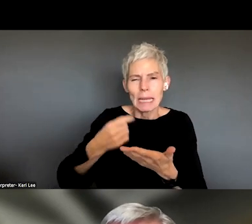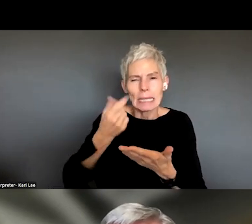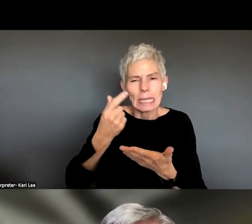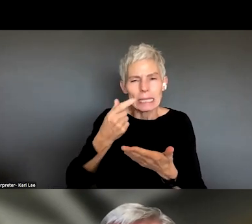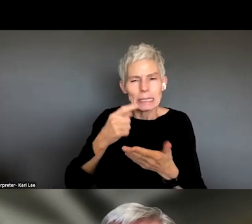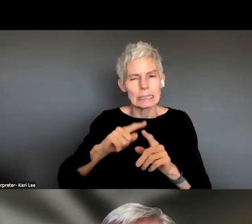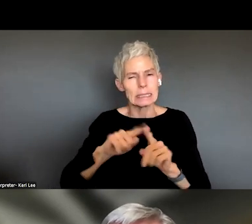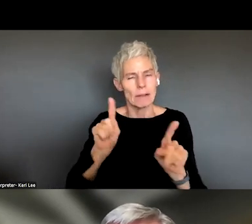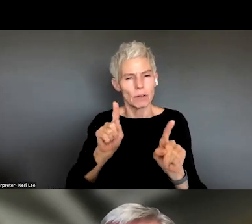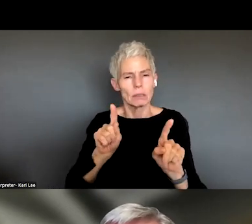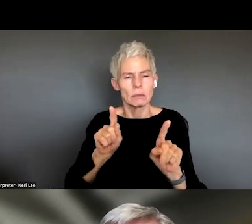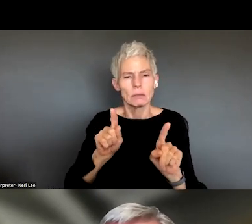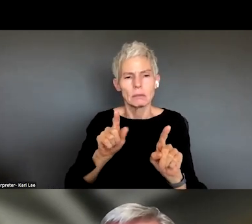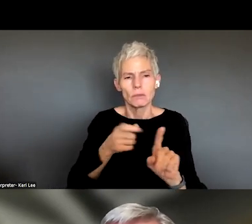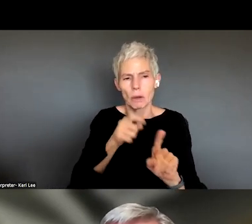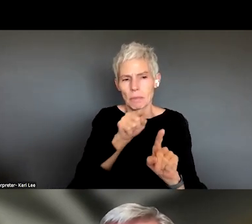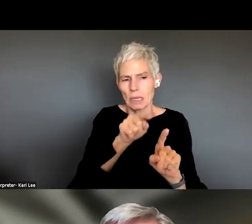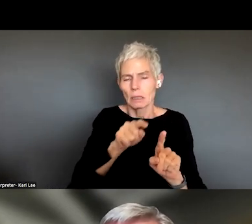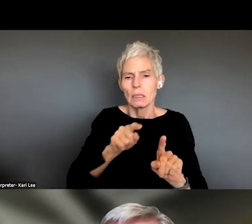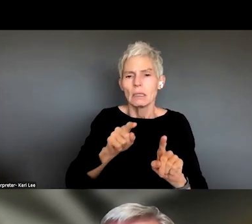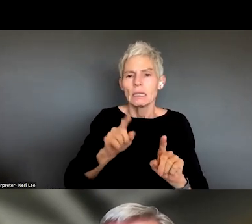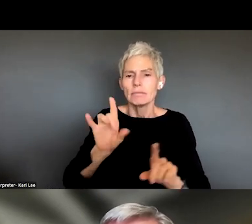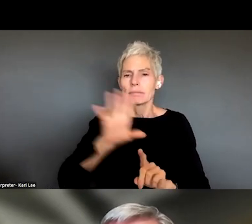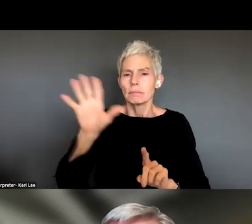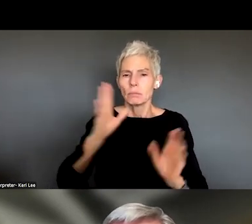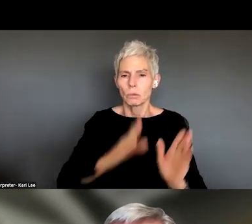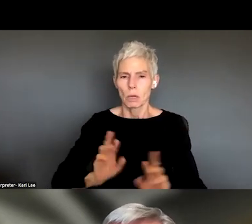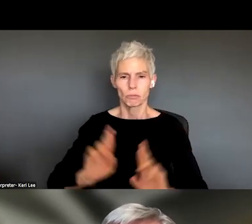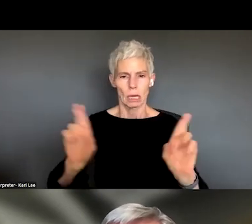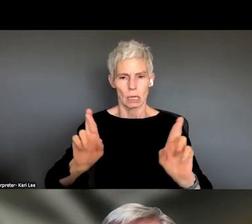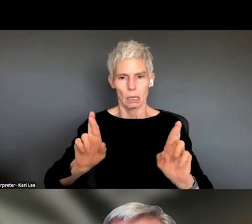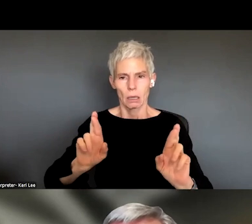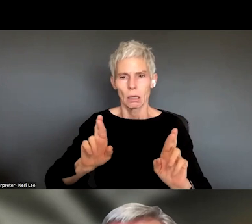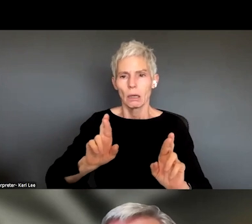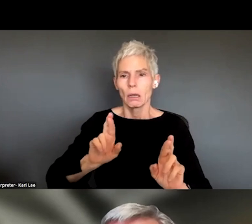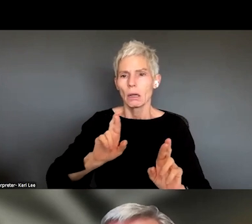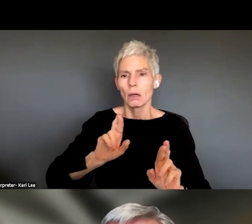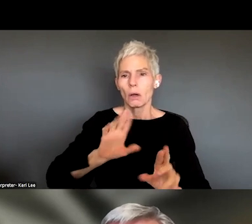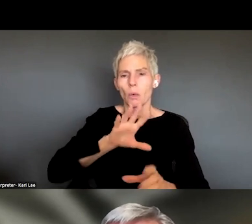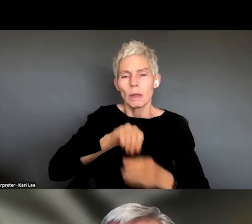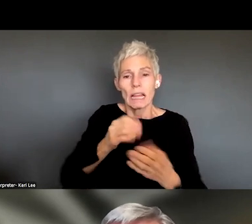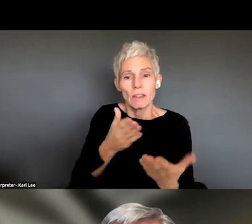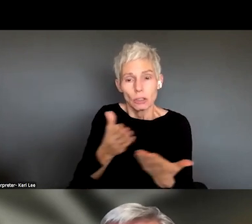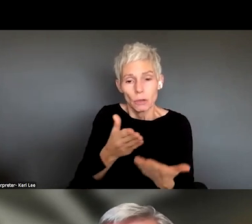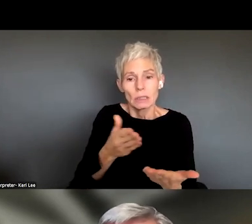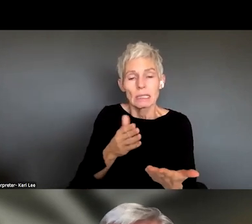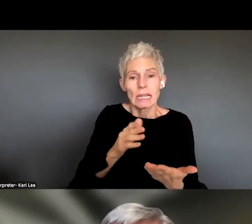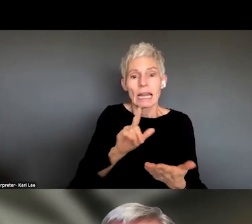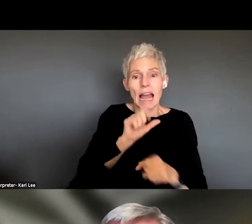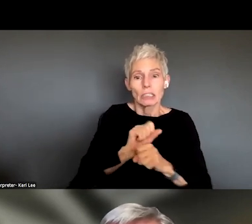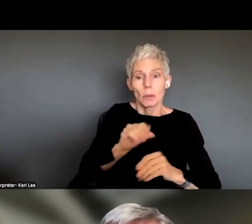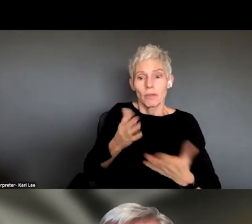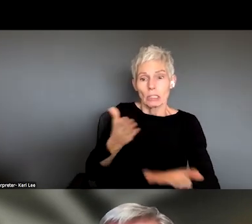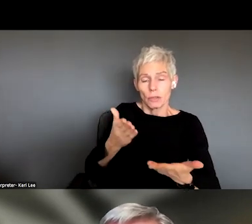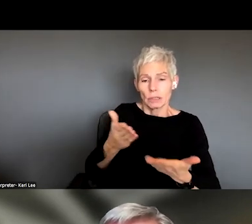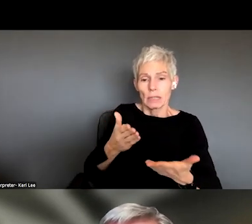version over from this, is disaster preparedness within the services providing these services, so that when hurricanes